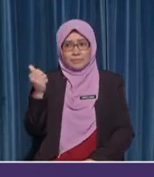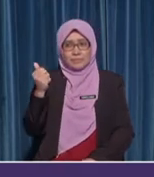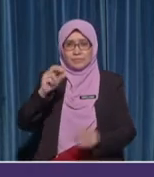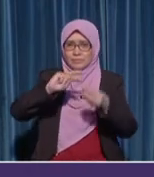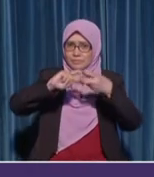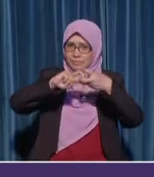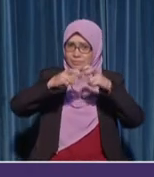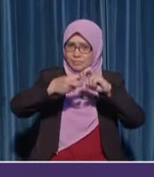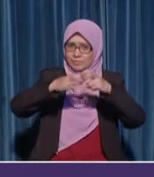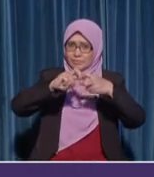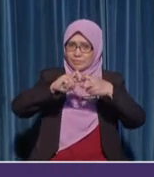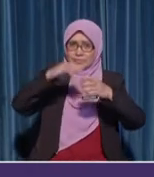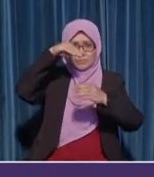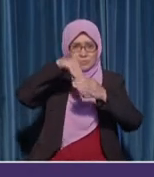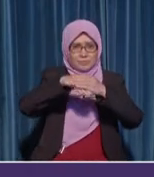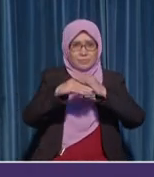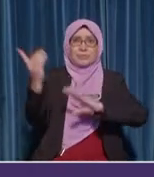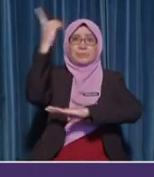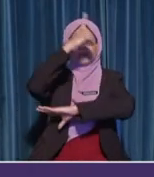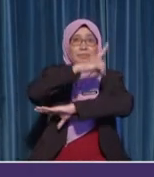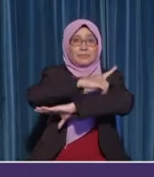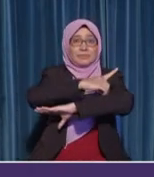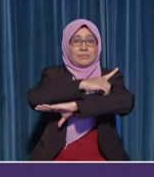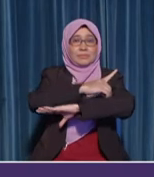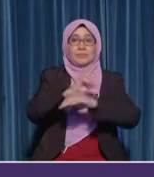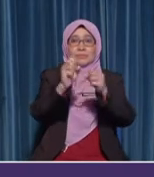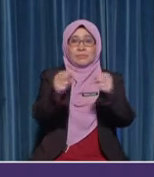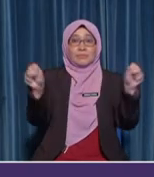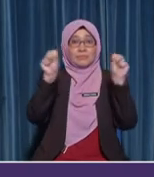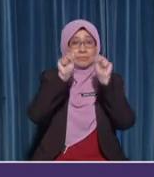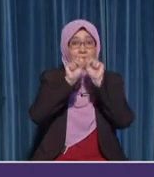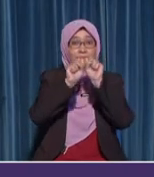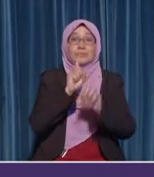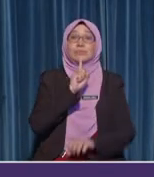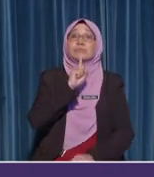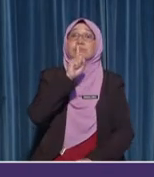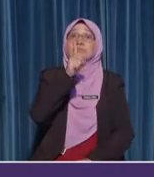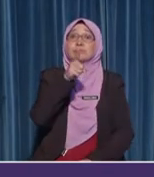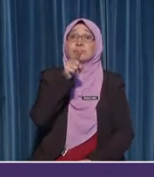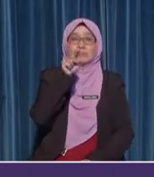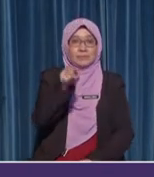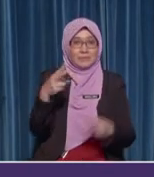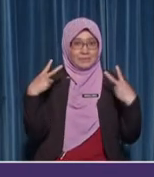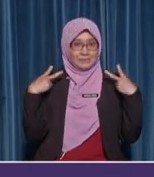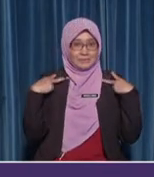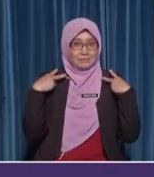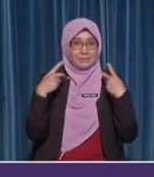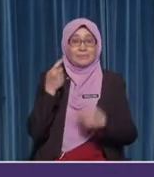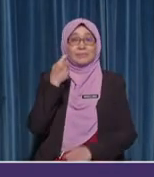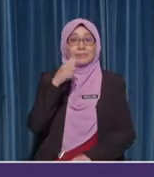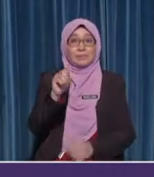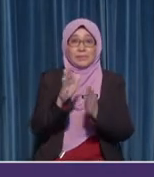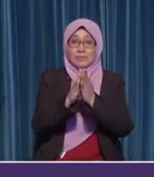involving daily life situations. Make sure you have your textbook,